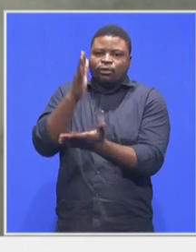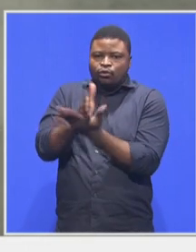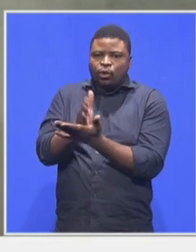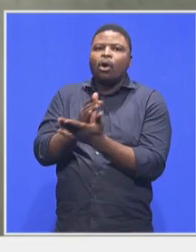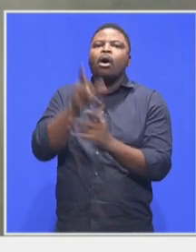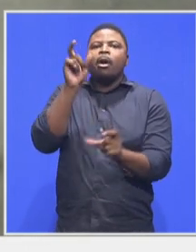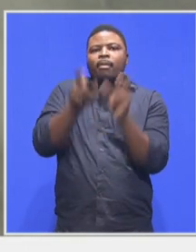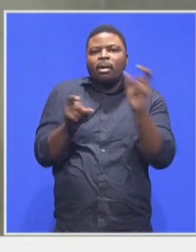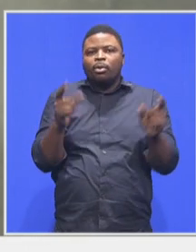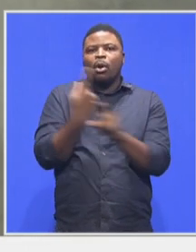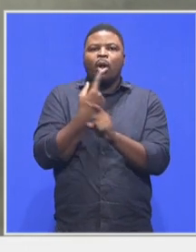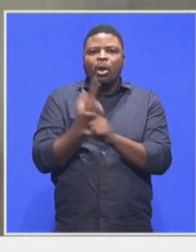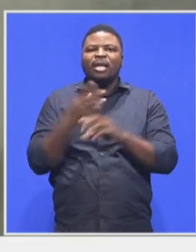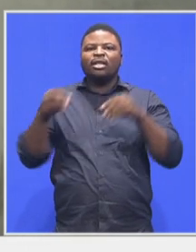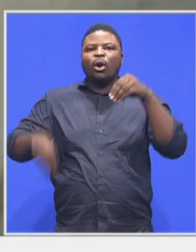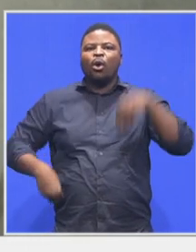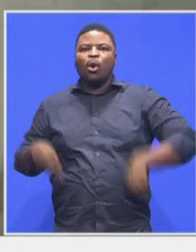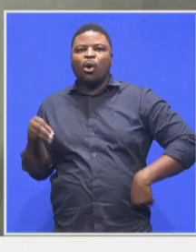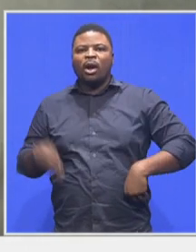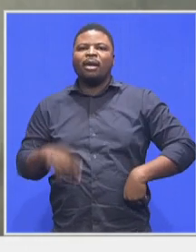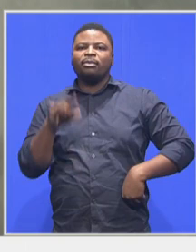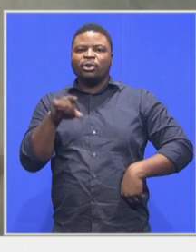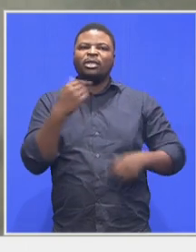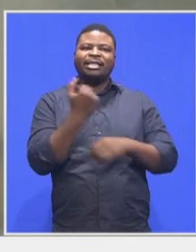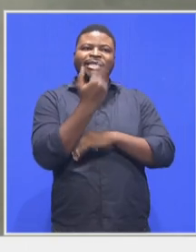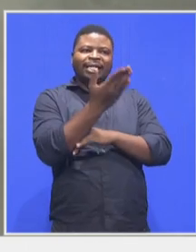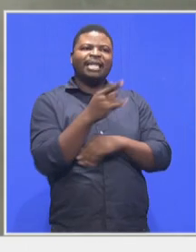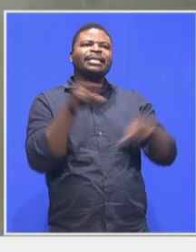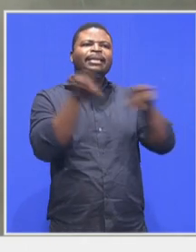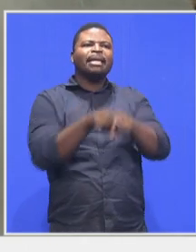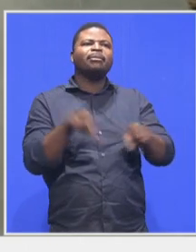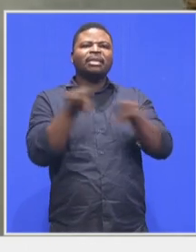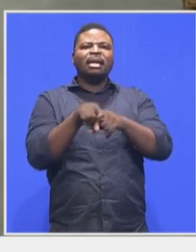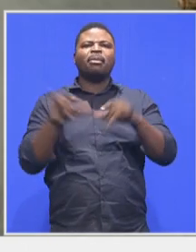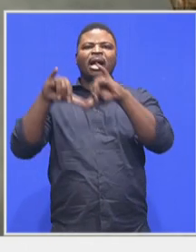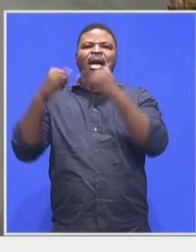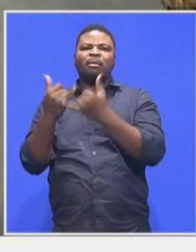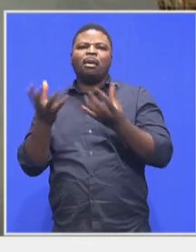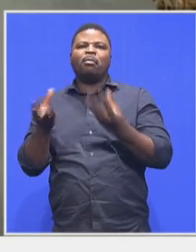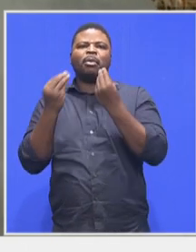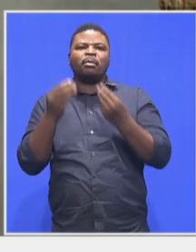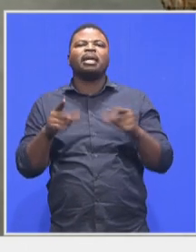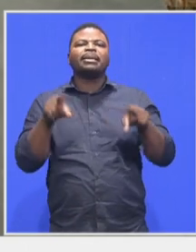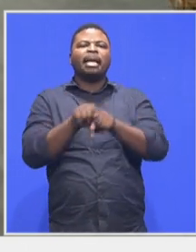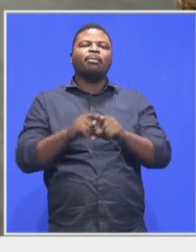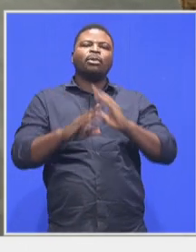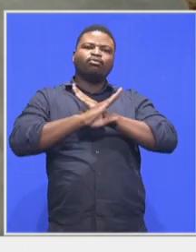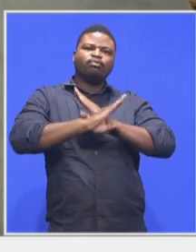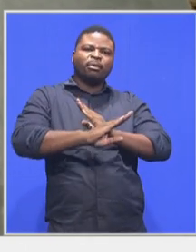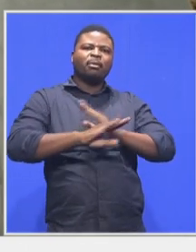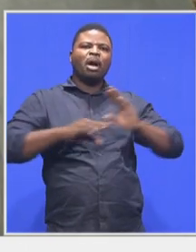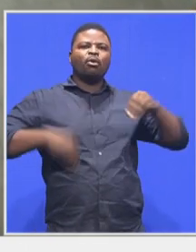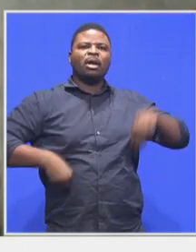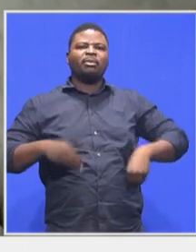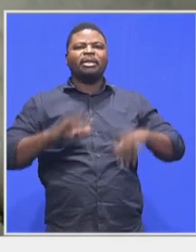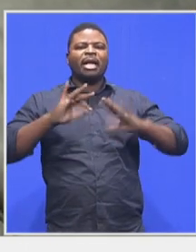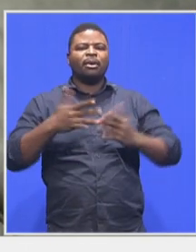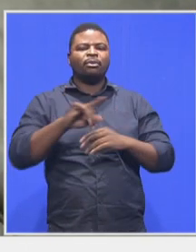who are going to be part and parcel of these tenders, and two, that there's no corruption? Look, you